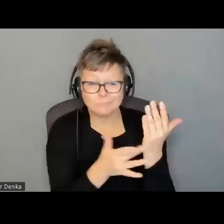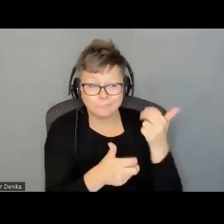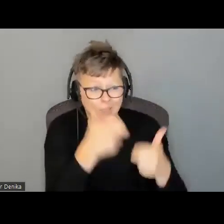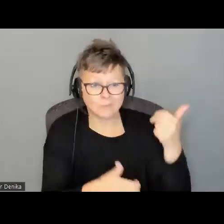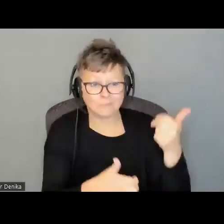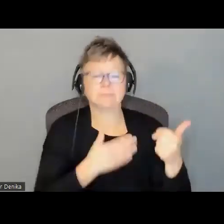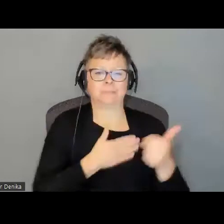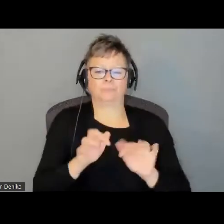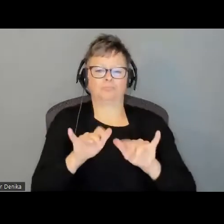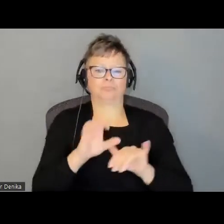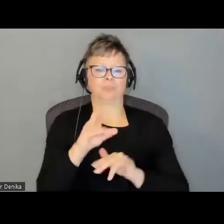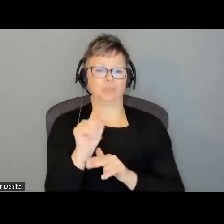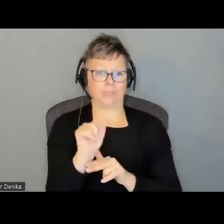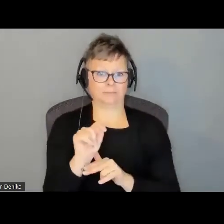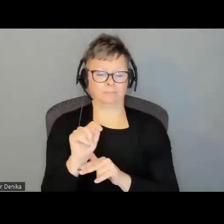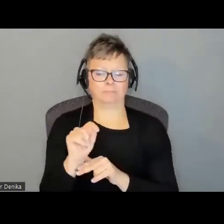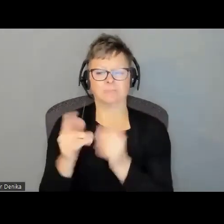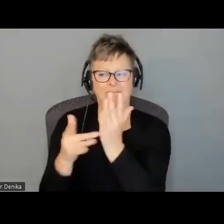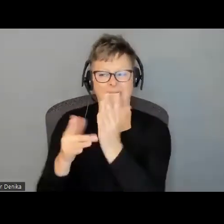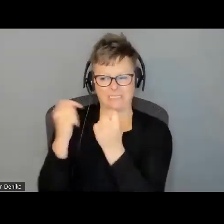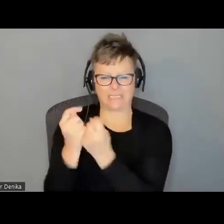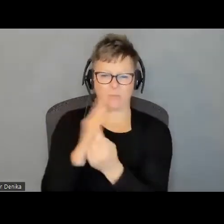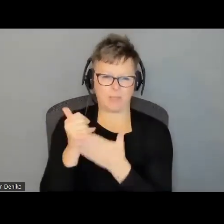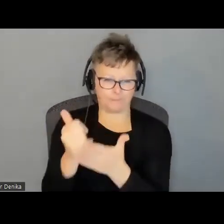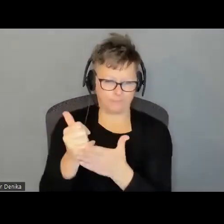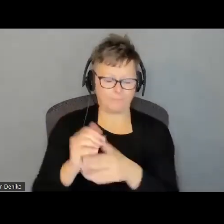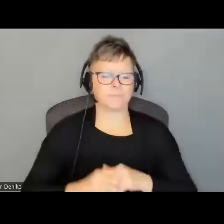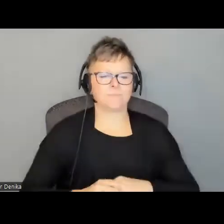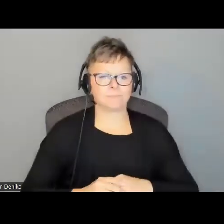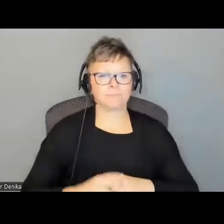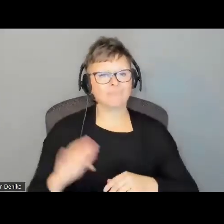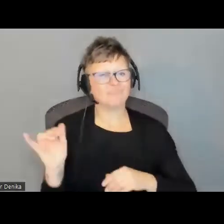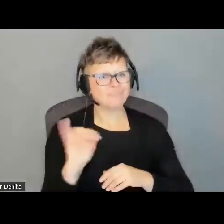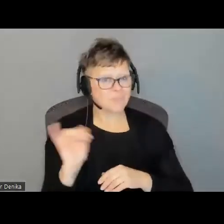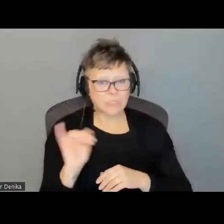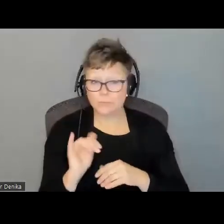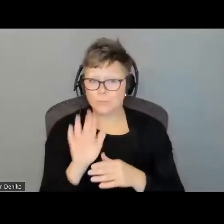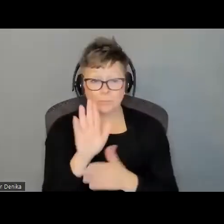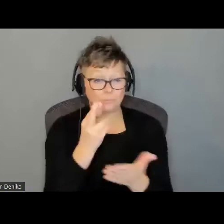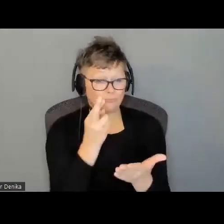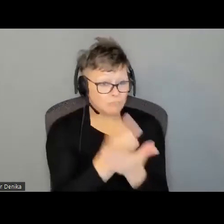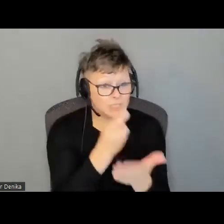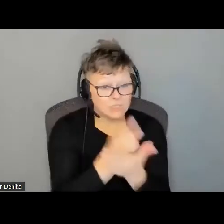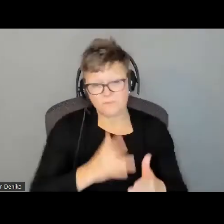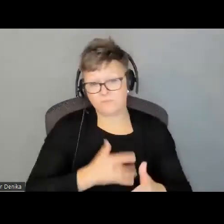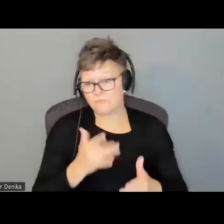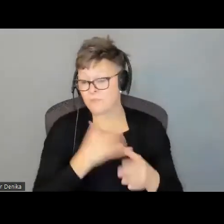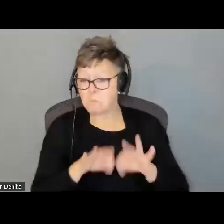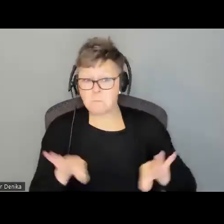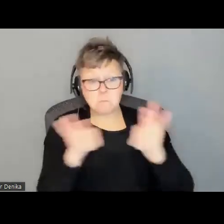help you troubleshoot. And please feel free to share any relevant resources in the chat during the